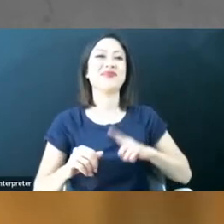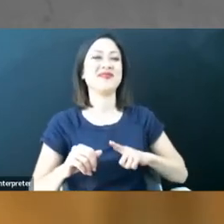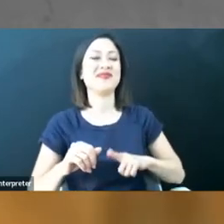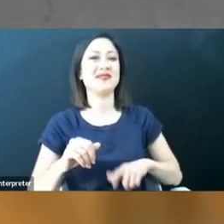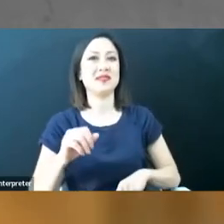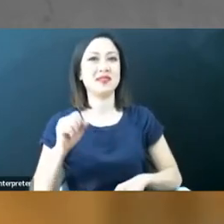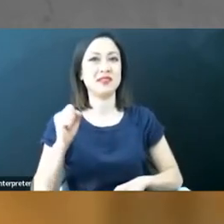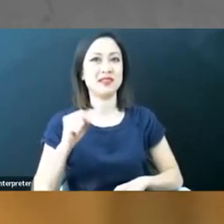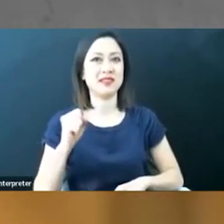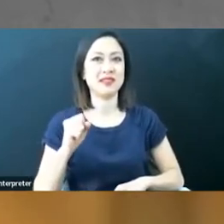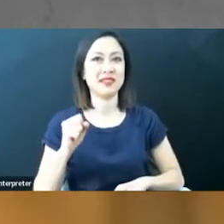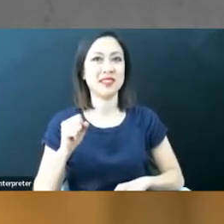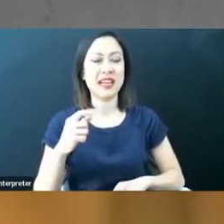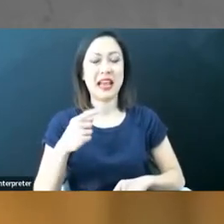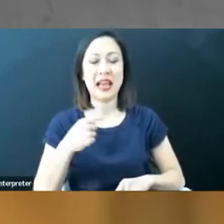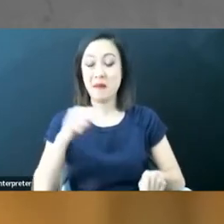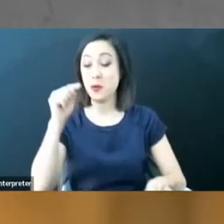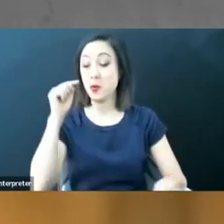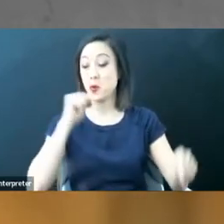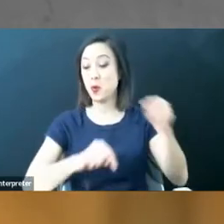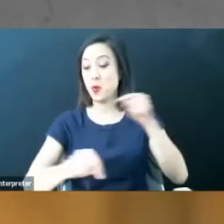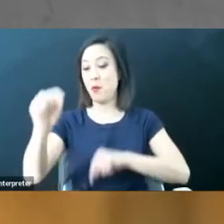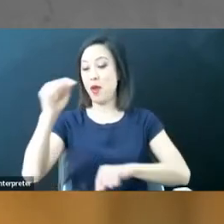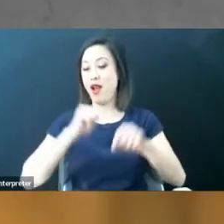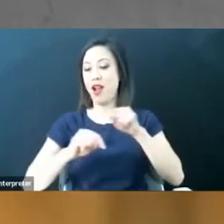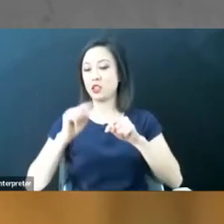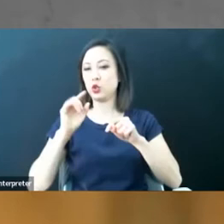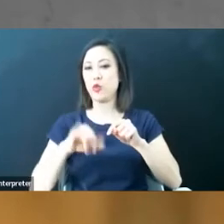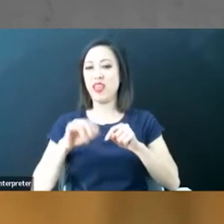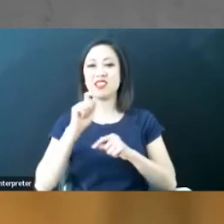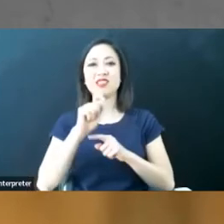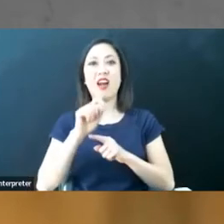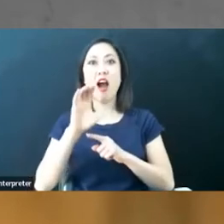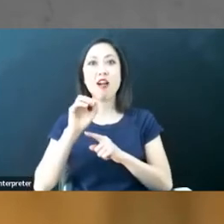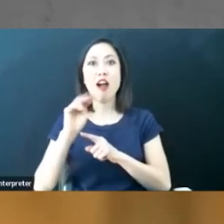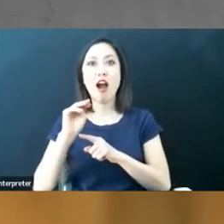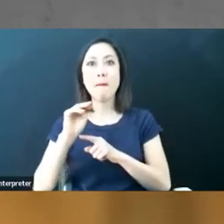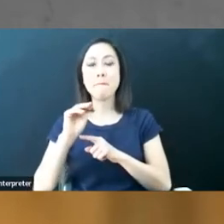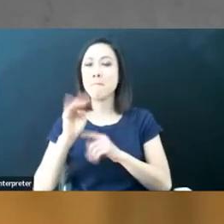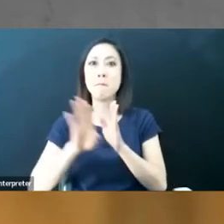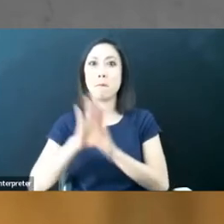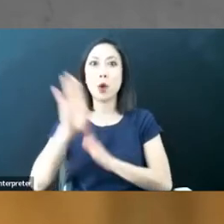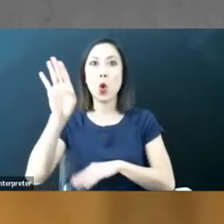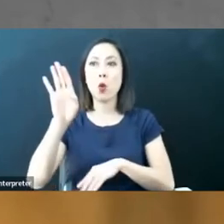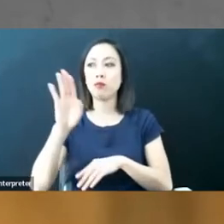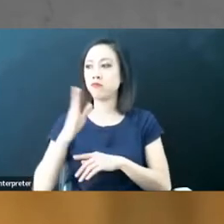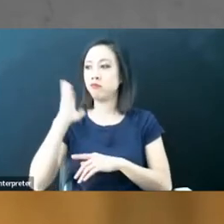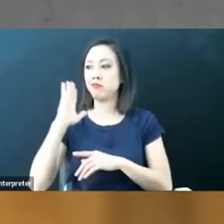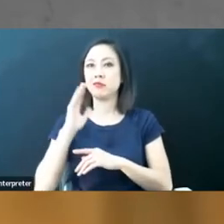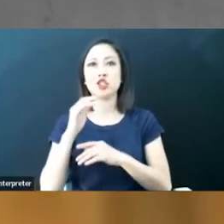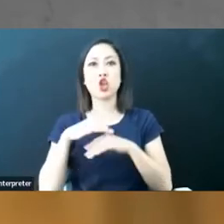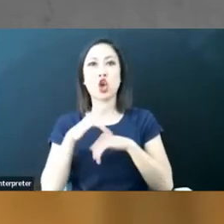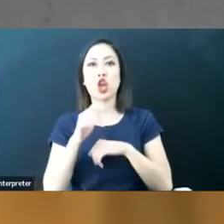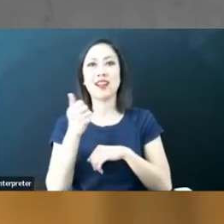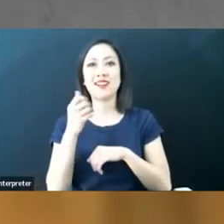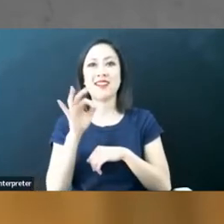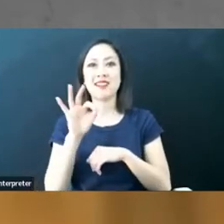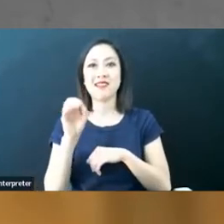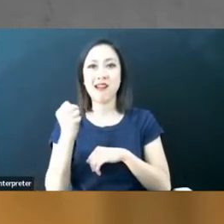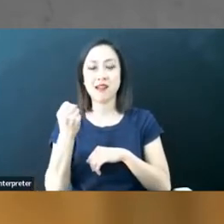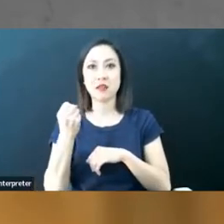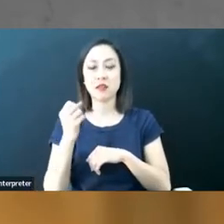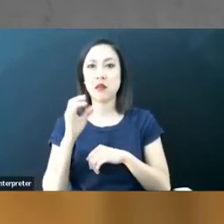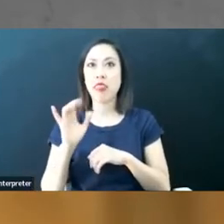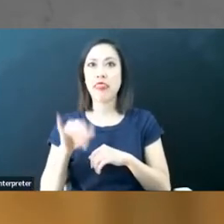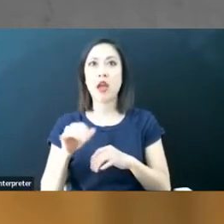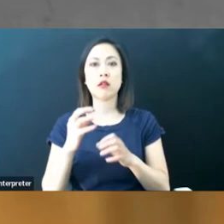little back to the dot-com boom in the late 90s and how the explosion of